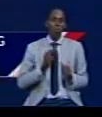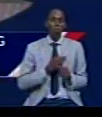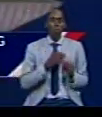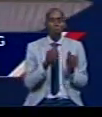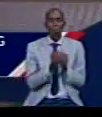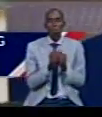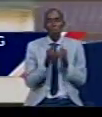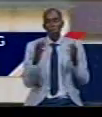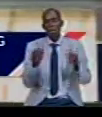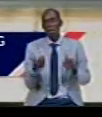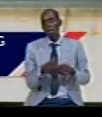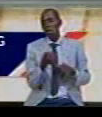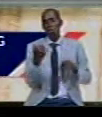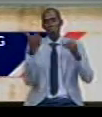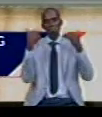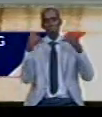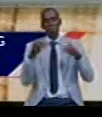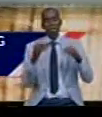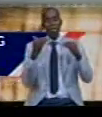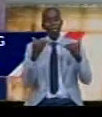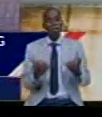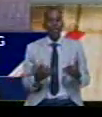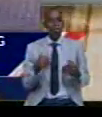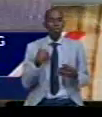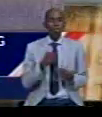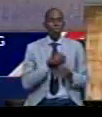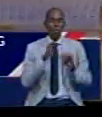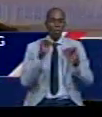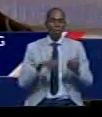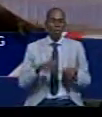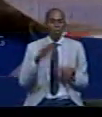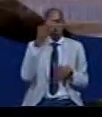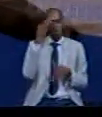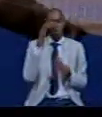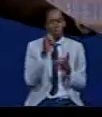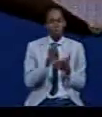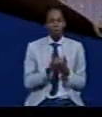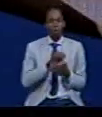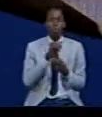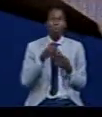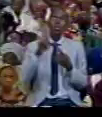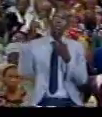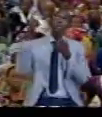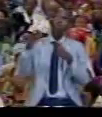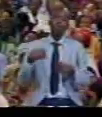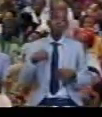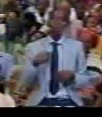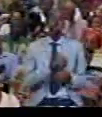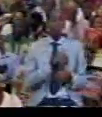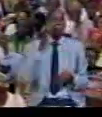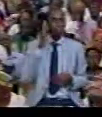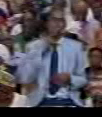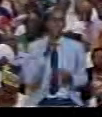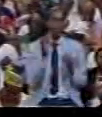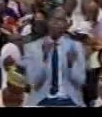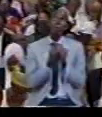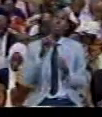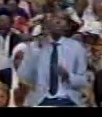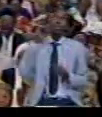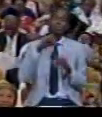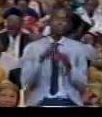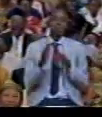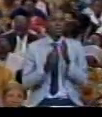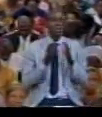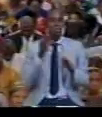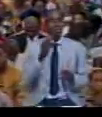can know that when he comes, we will be with him in Jesus' name. He'll